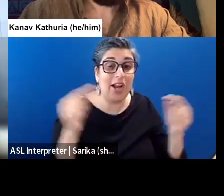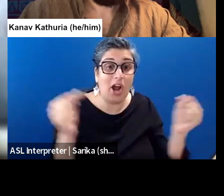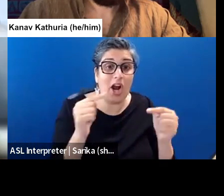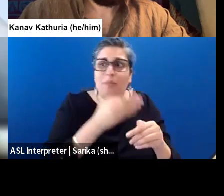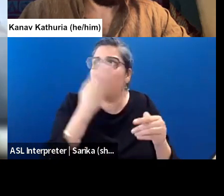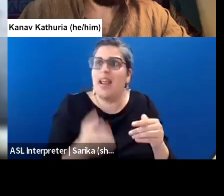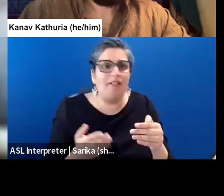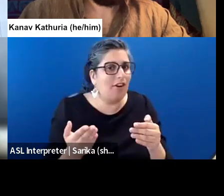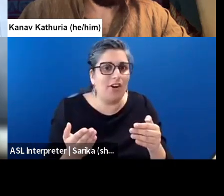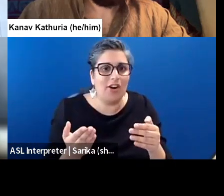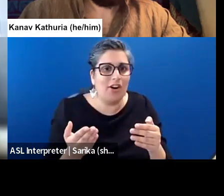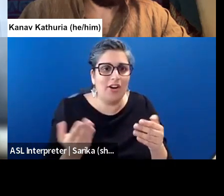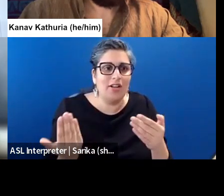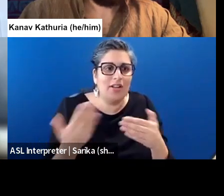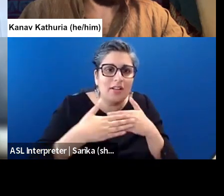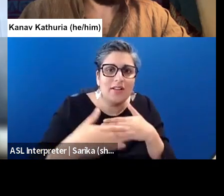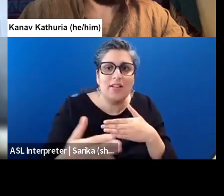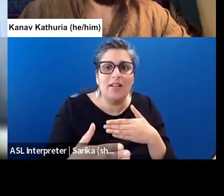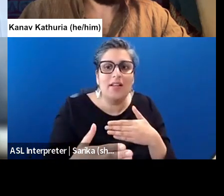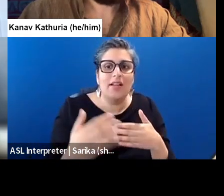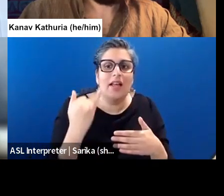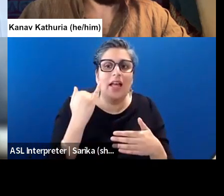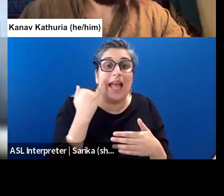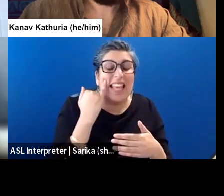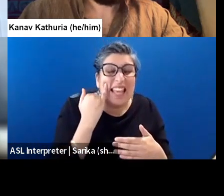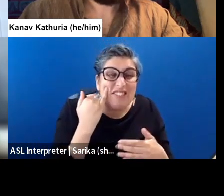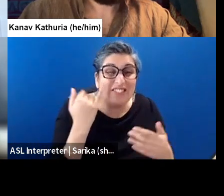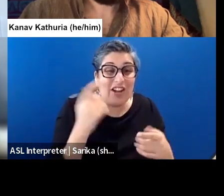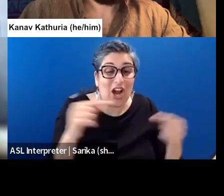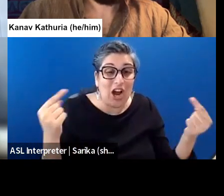does happen, then people aren't left alone to deal with it.